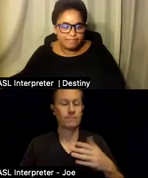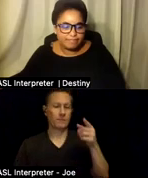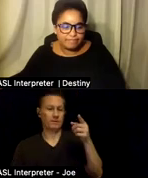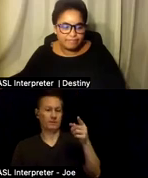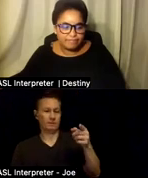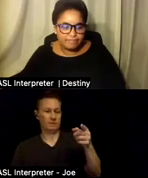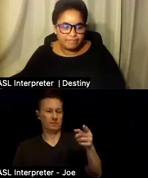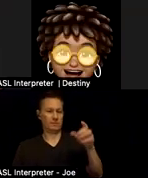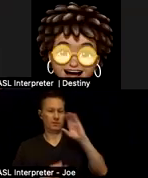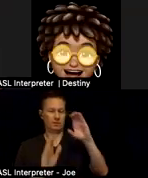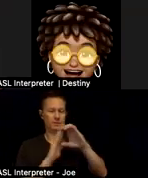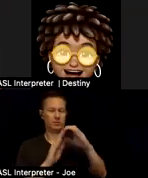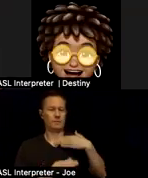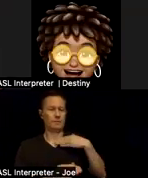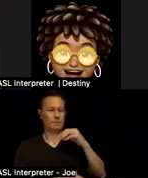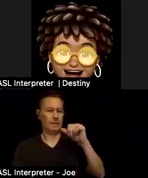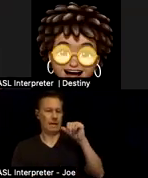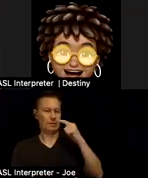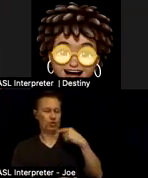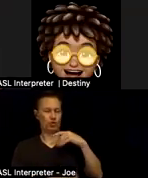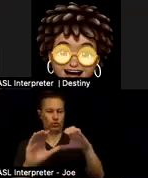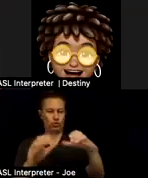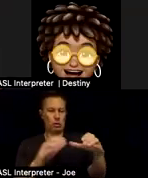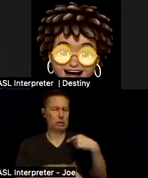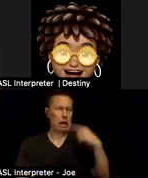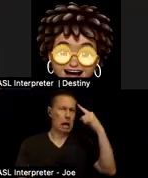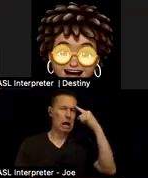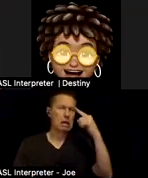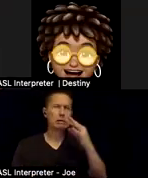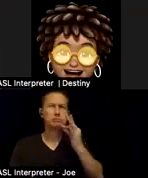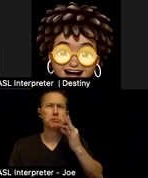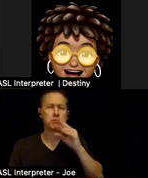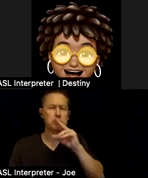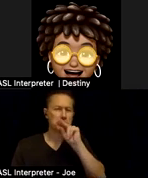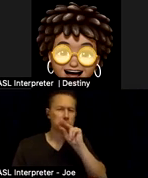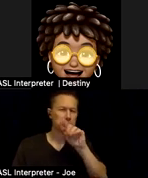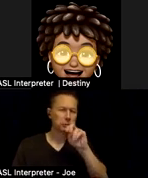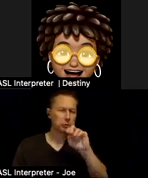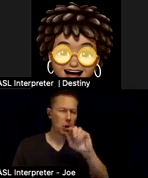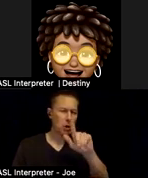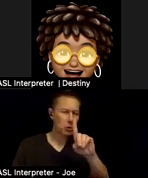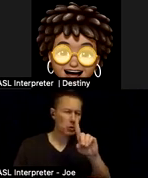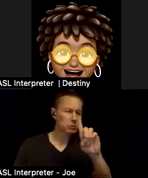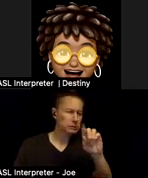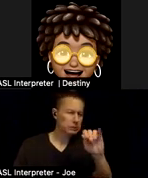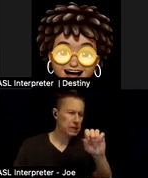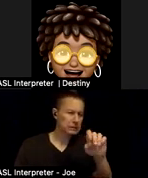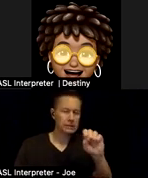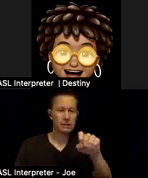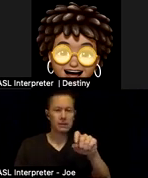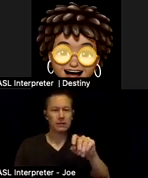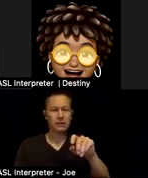of her curio collection. There's cats, I think there's Donald Duck I can see in there with Daisy. And they're going flying